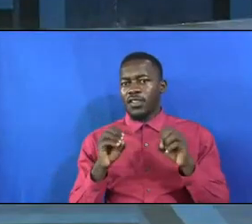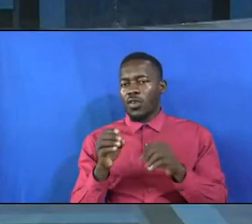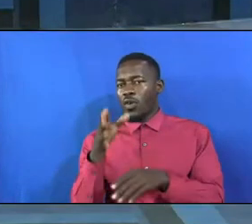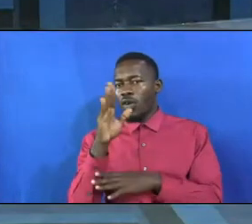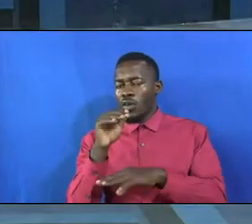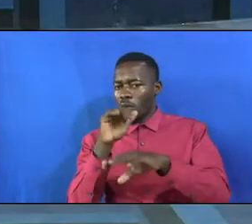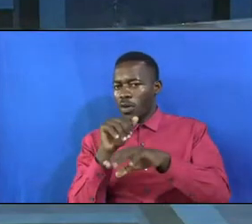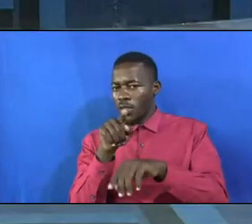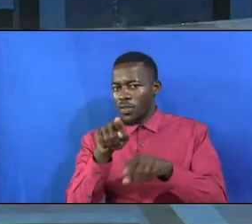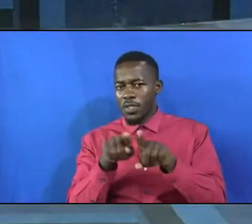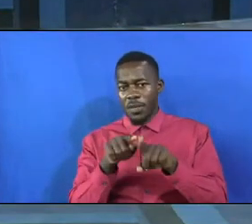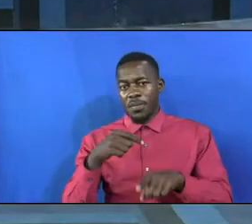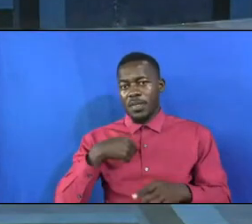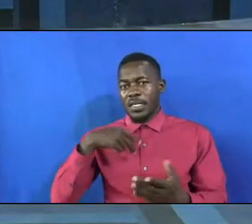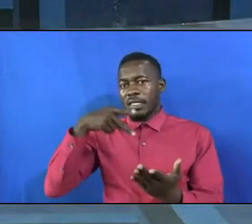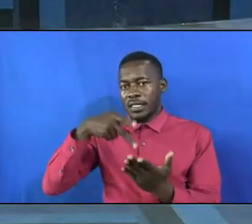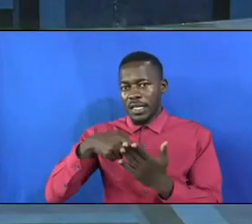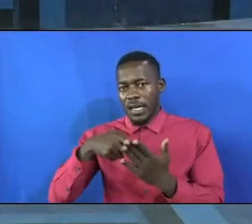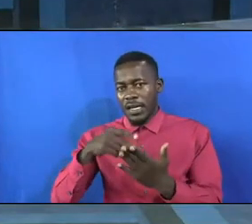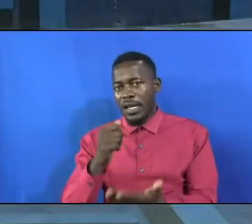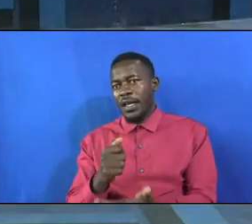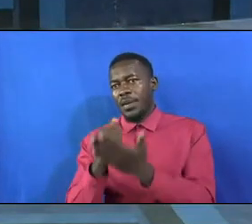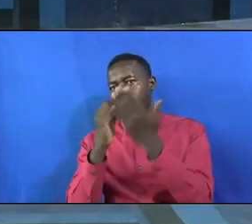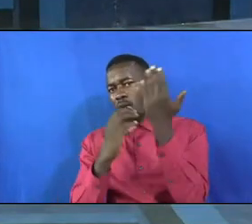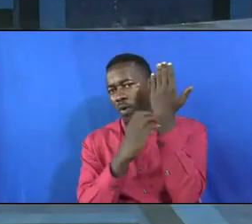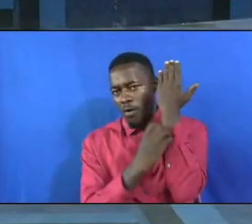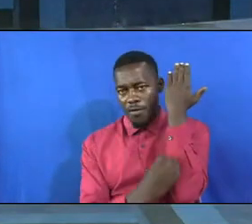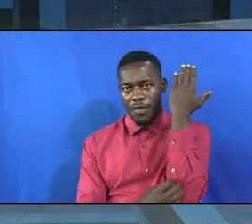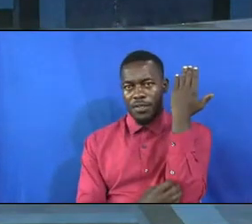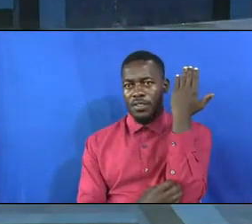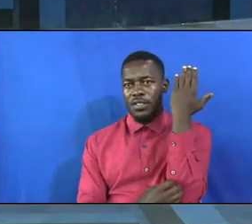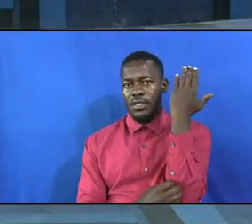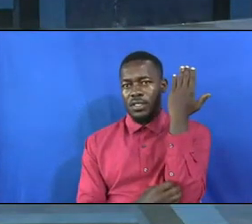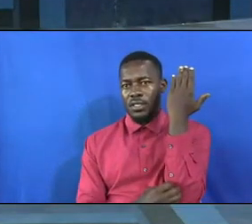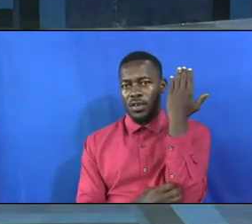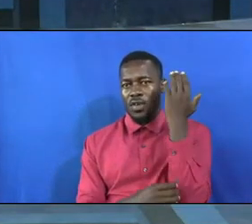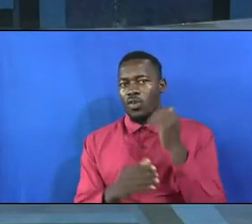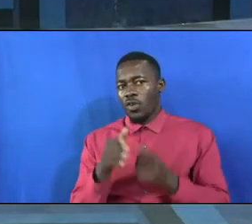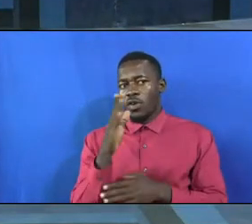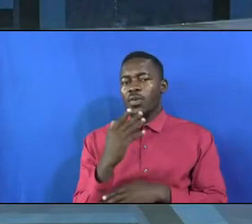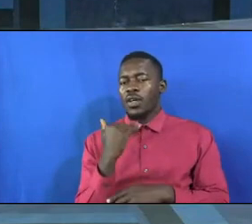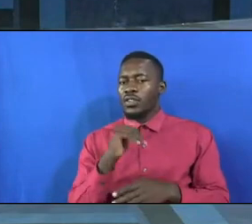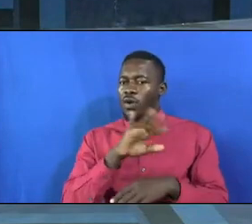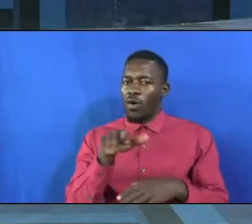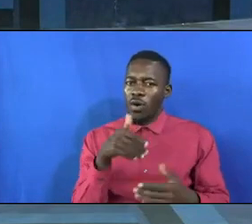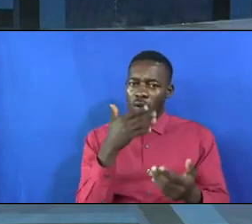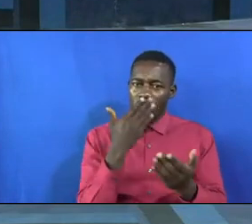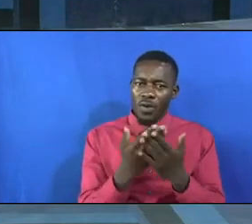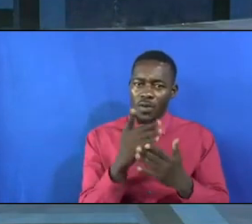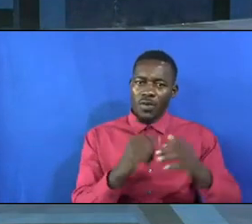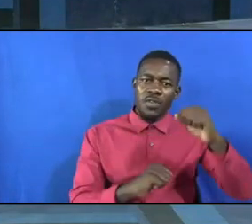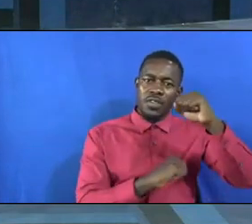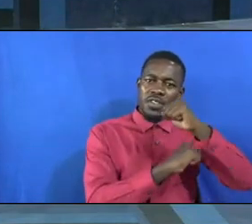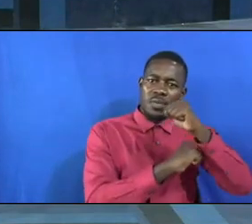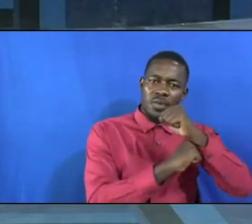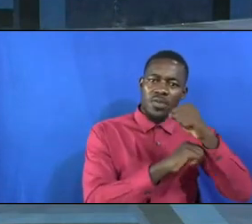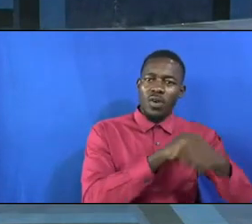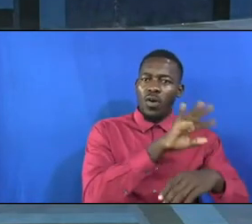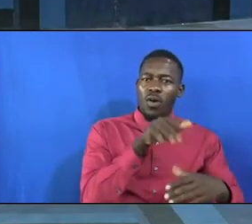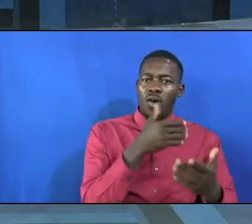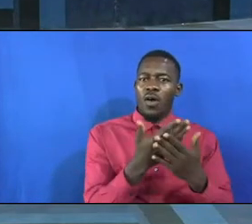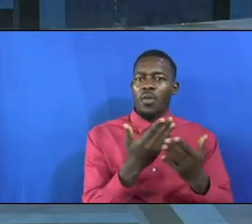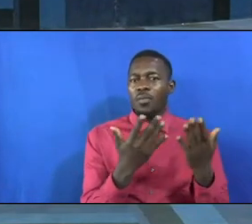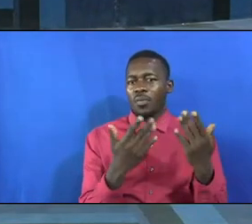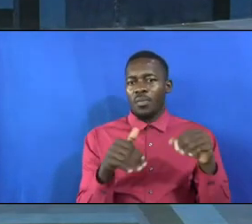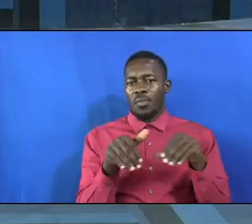to stand and defend the helpless. He wants us actually to be the hand, his hand, that will touch those who are